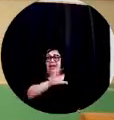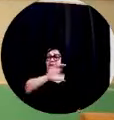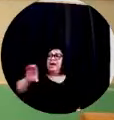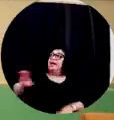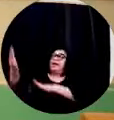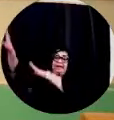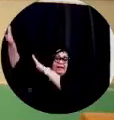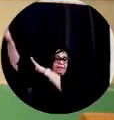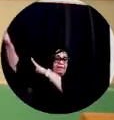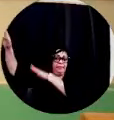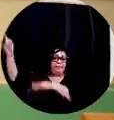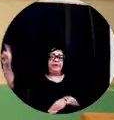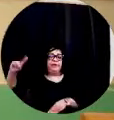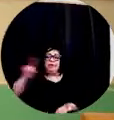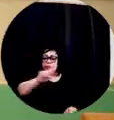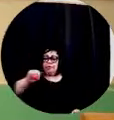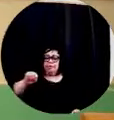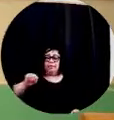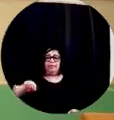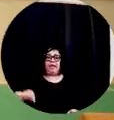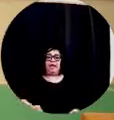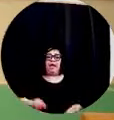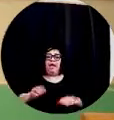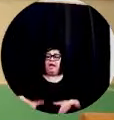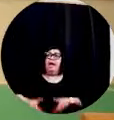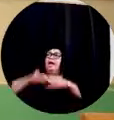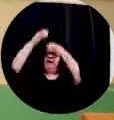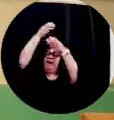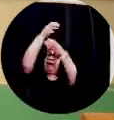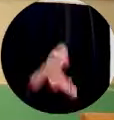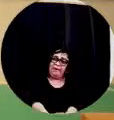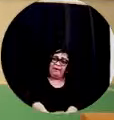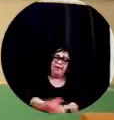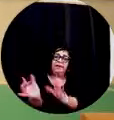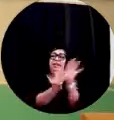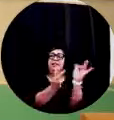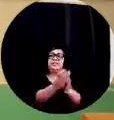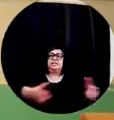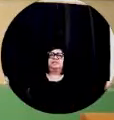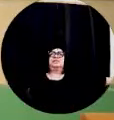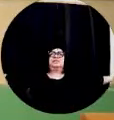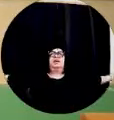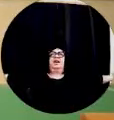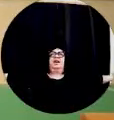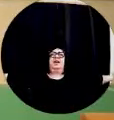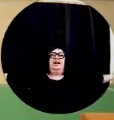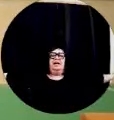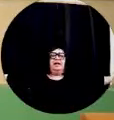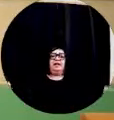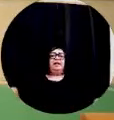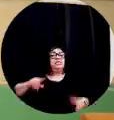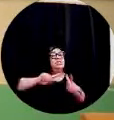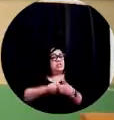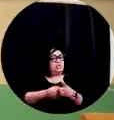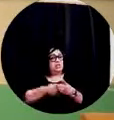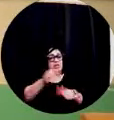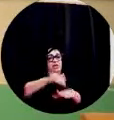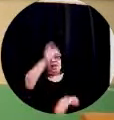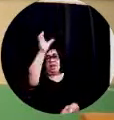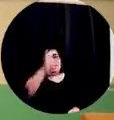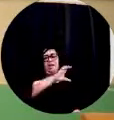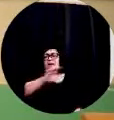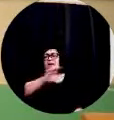Where they hung him high and they stretched him wide. I said, it started at Calvary, where they